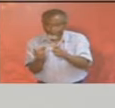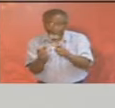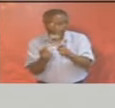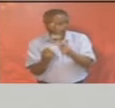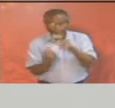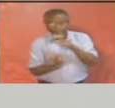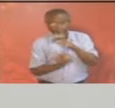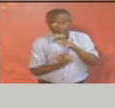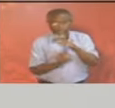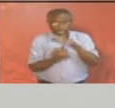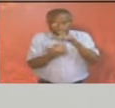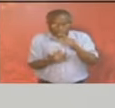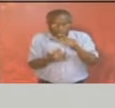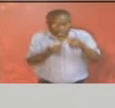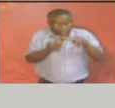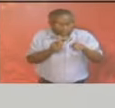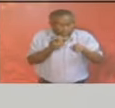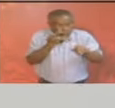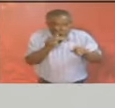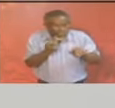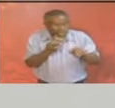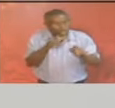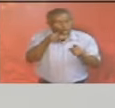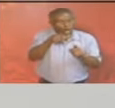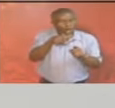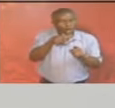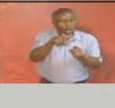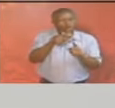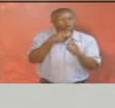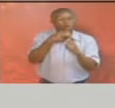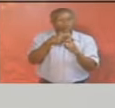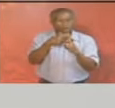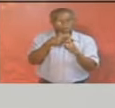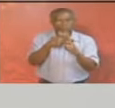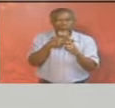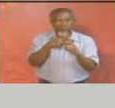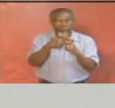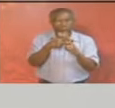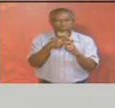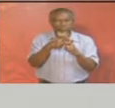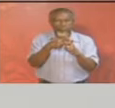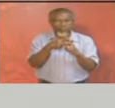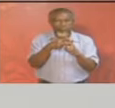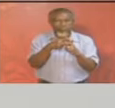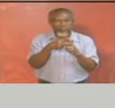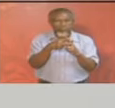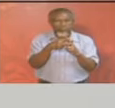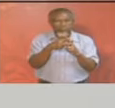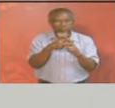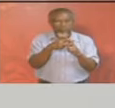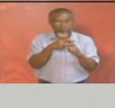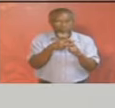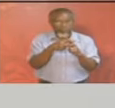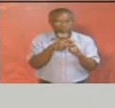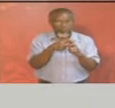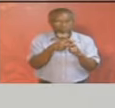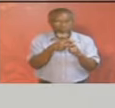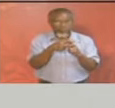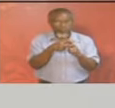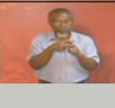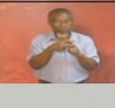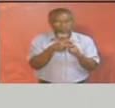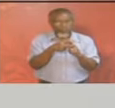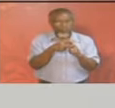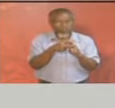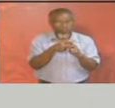opportunity to make the distinction between the descriptions of the clusters that we've been doing and the designation as